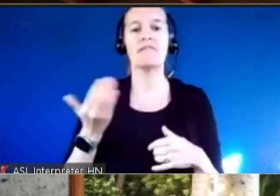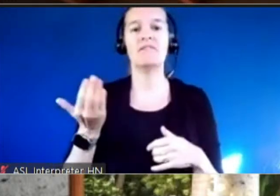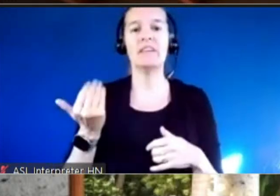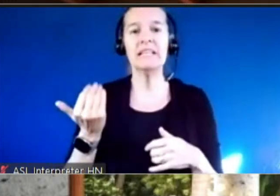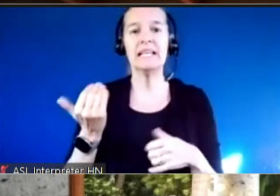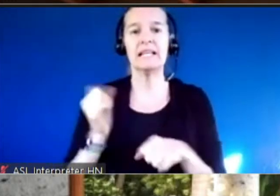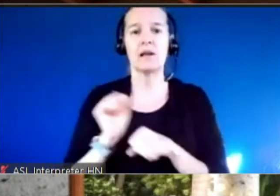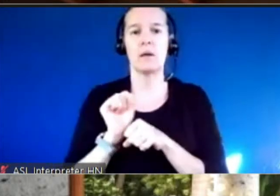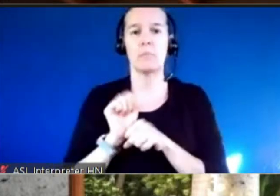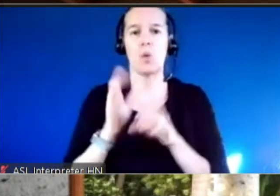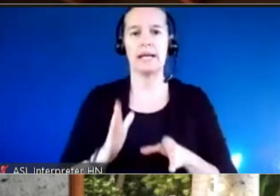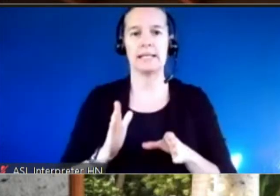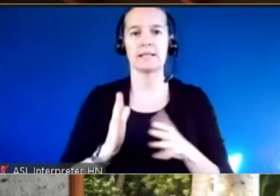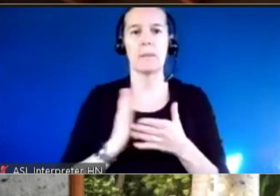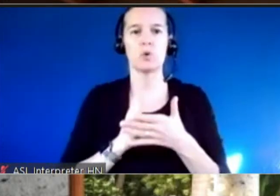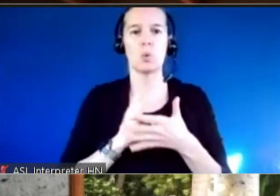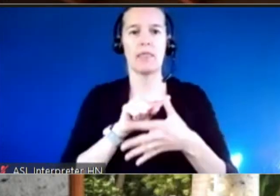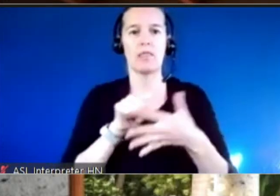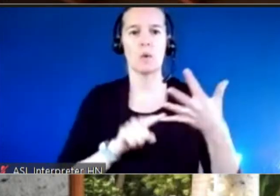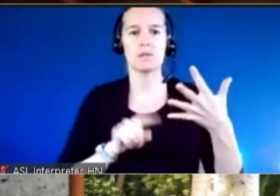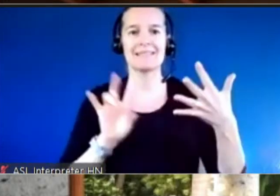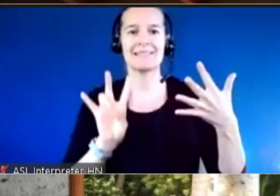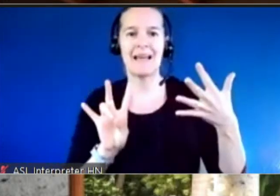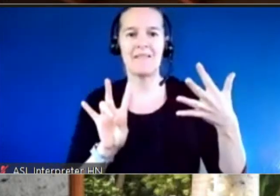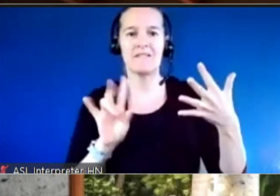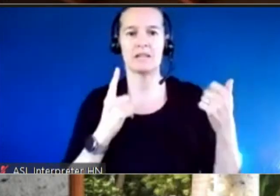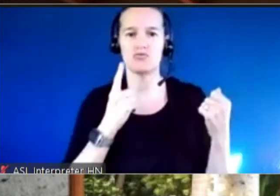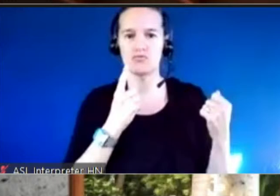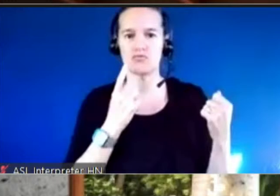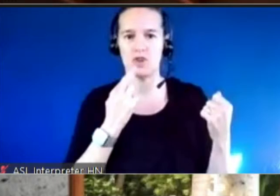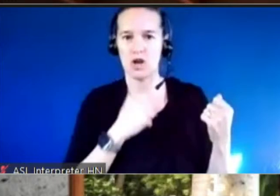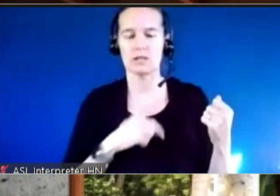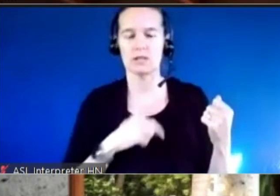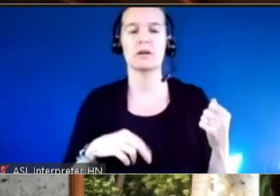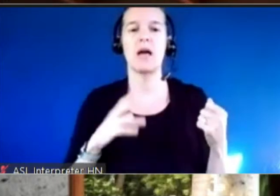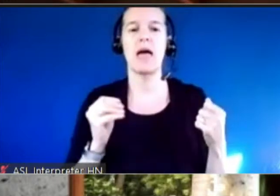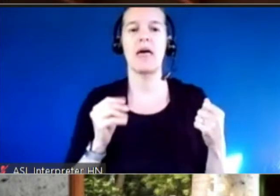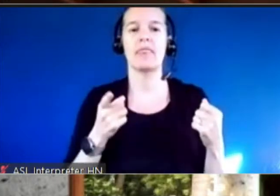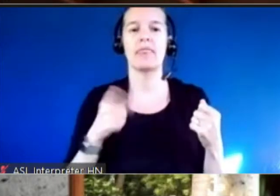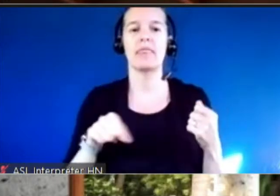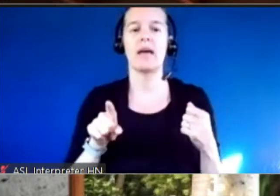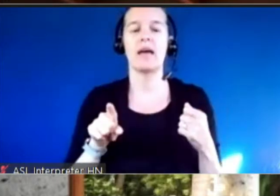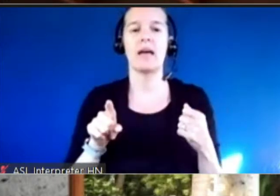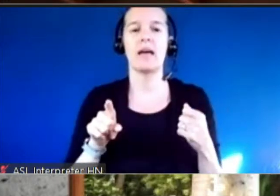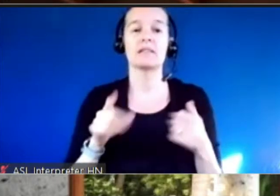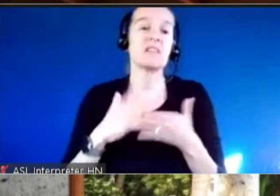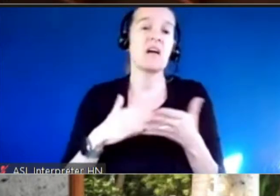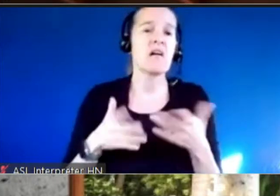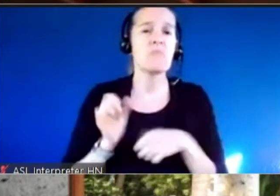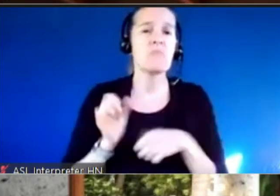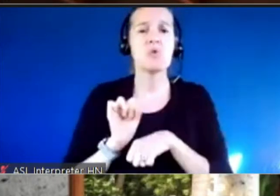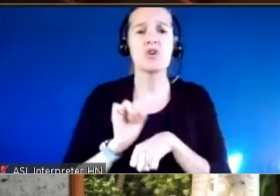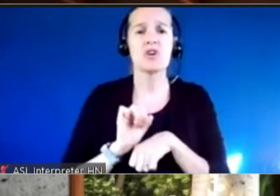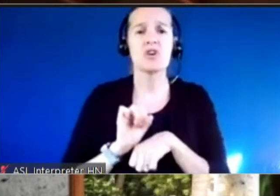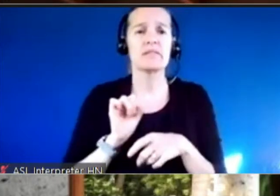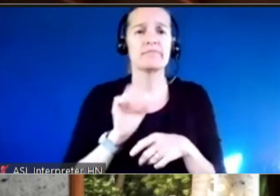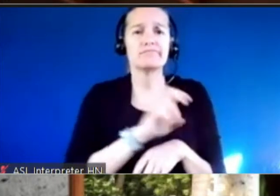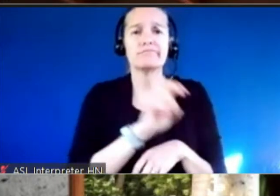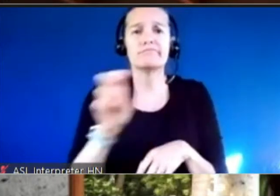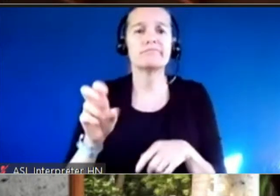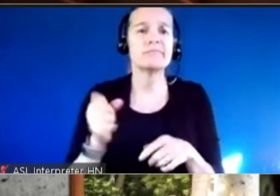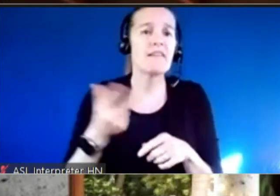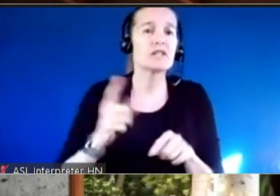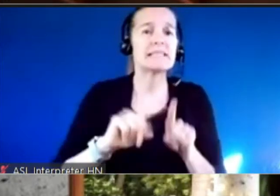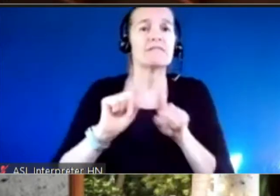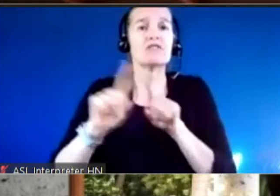7 restaurants that have been identified that work at, some of them work at multiple restaurants. And